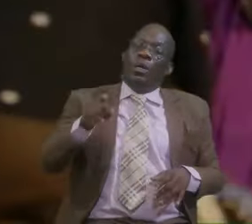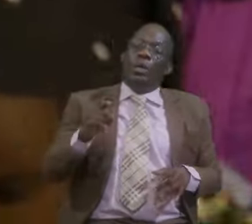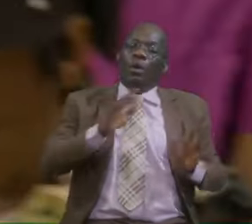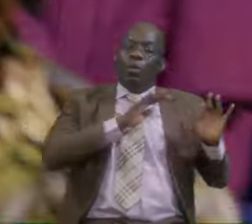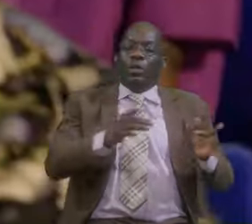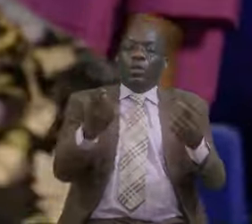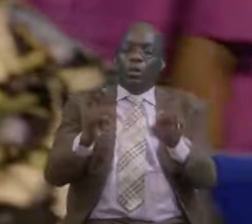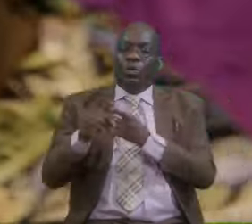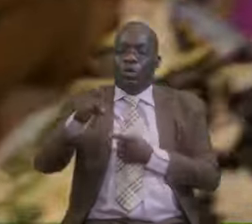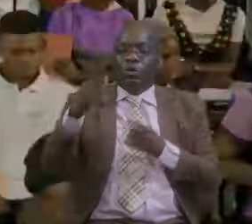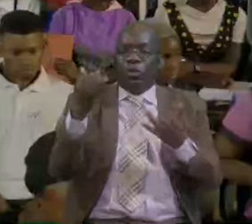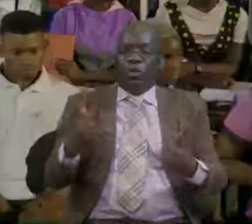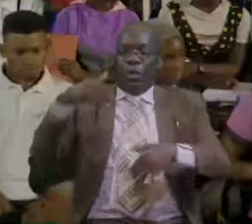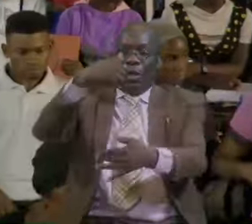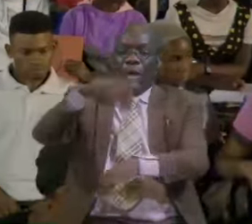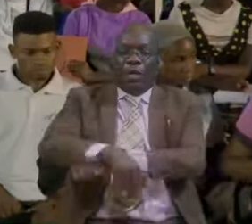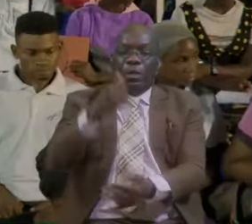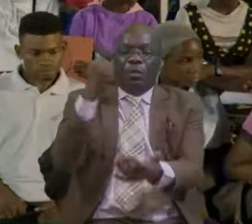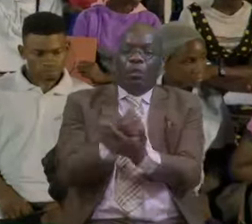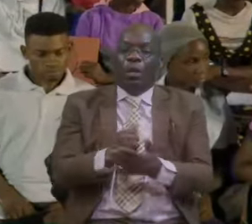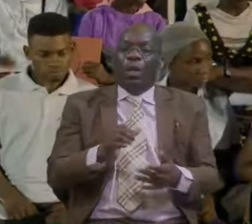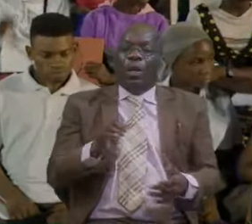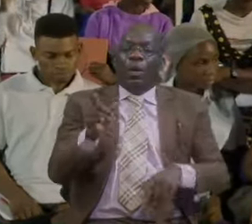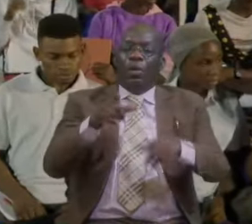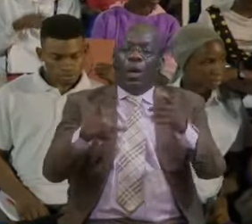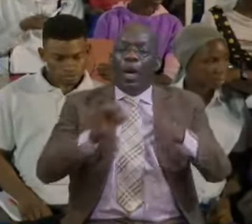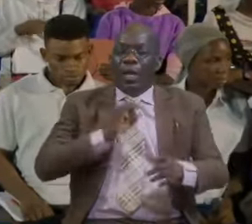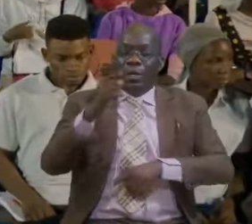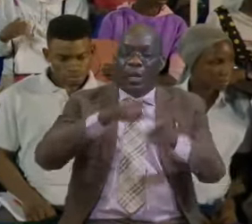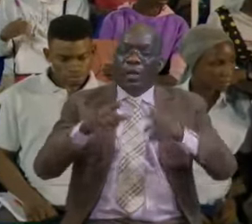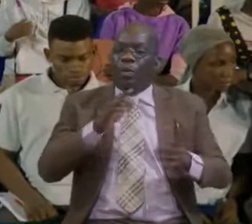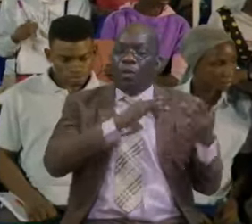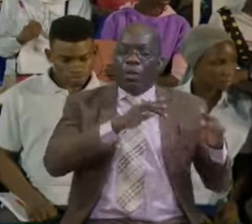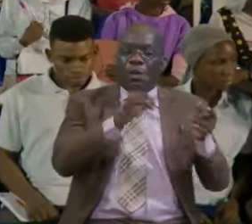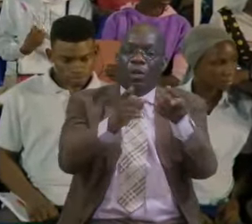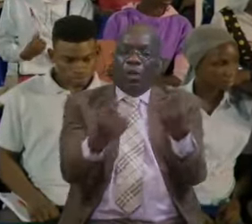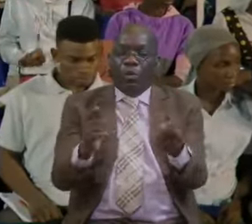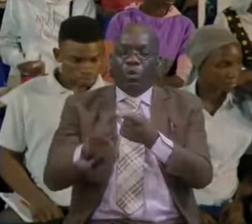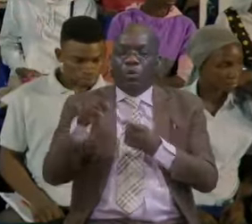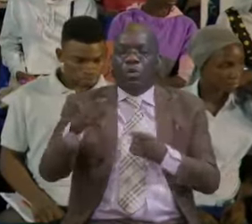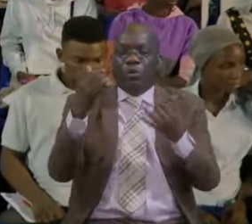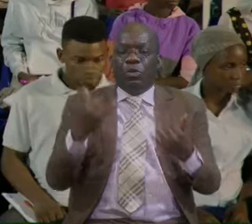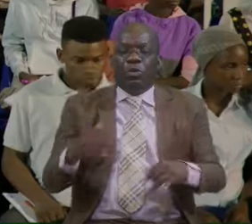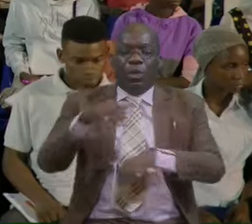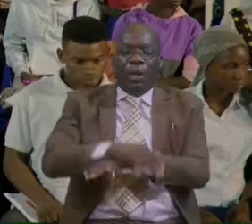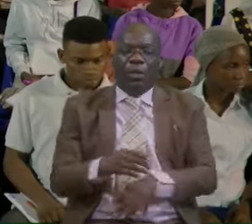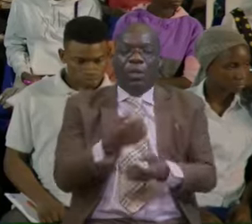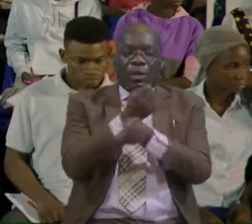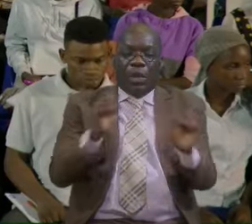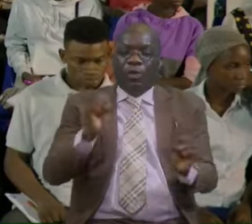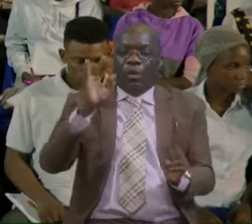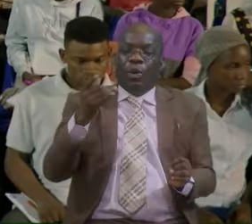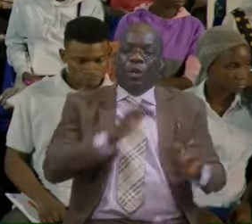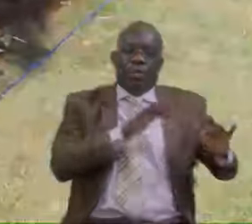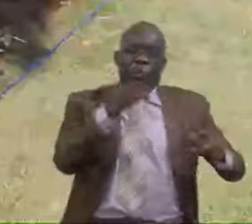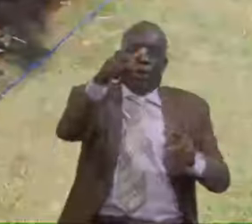tonight. I said mercy comes to you tonight. Salvation by the mercy of God. Healing